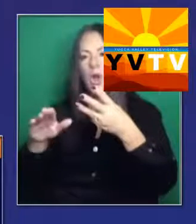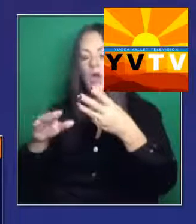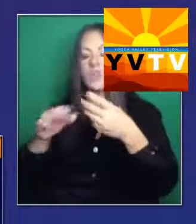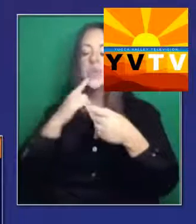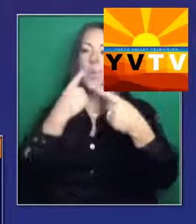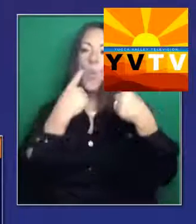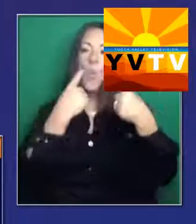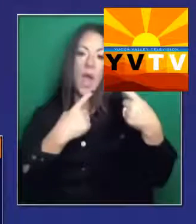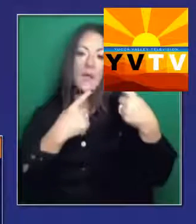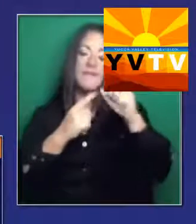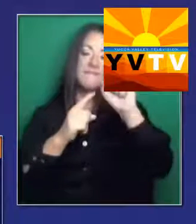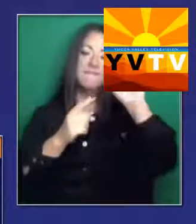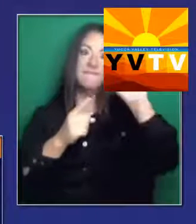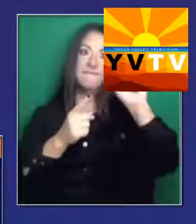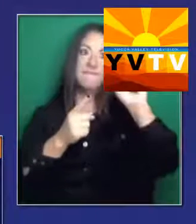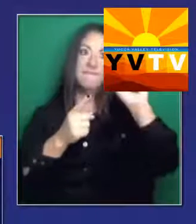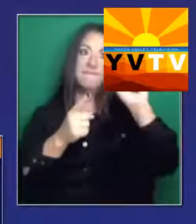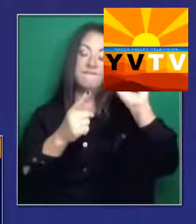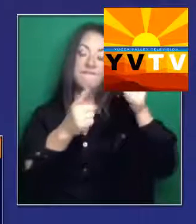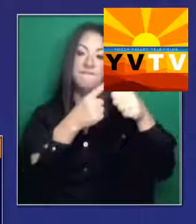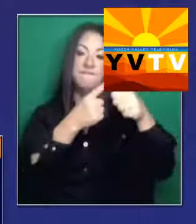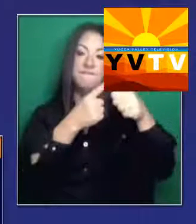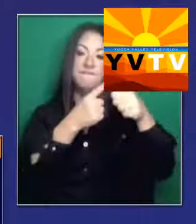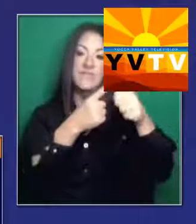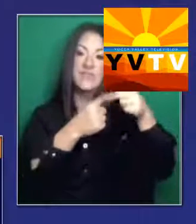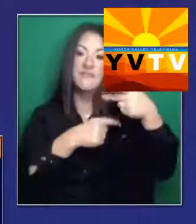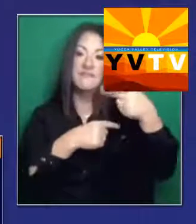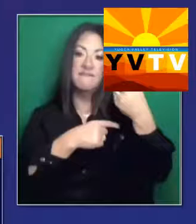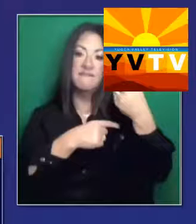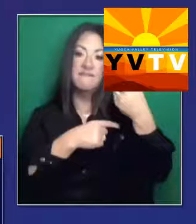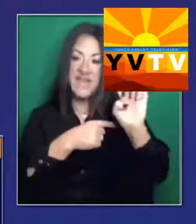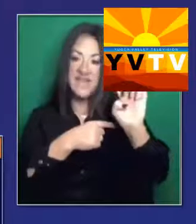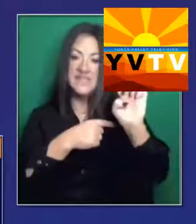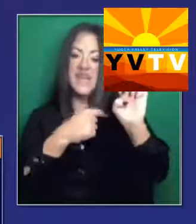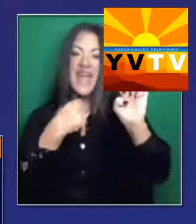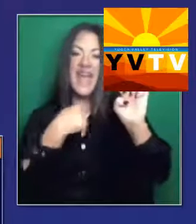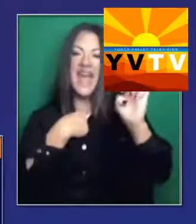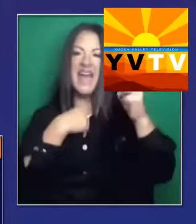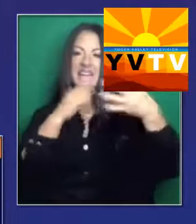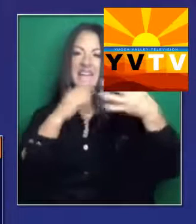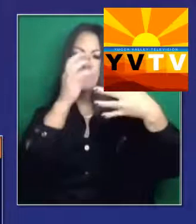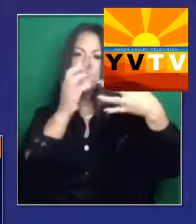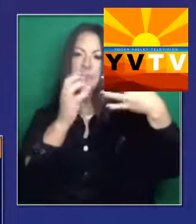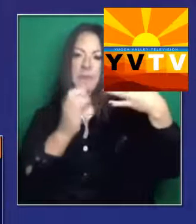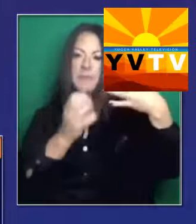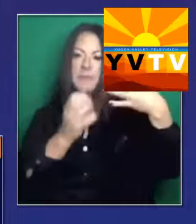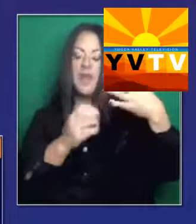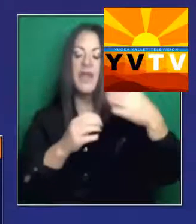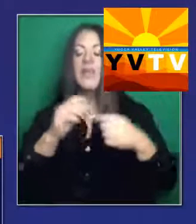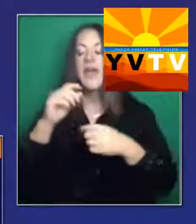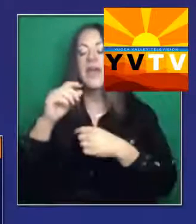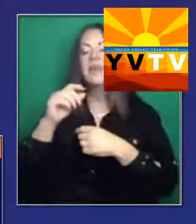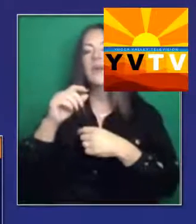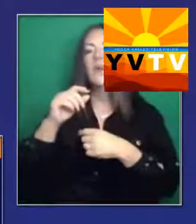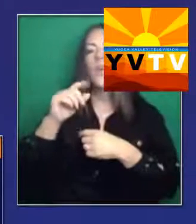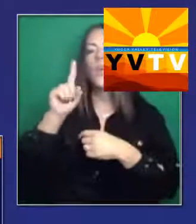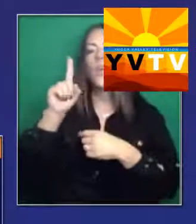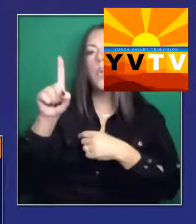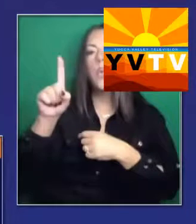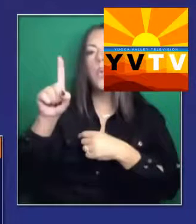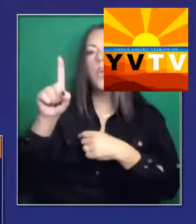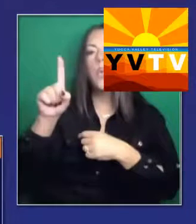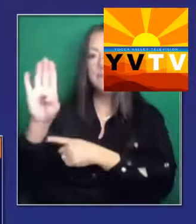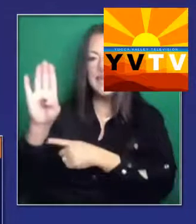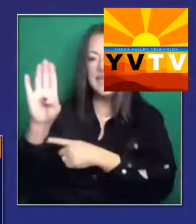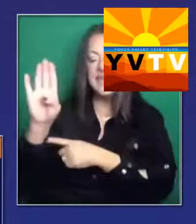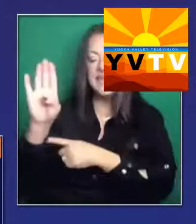there are multiple tiers, just as there is with phase 1A. Phase 1B, here are the tiers. The top tier, 75 and over,